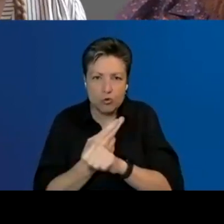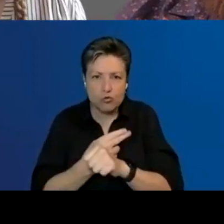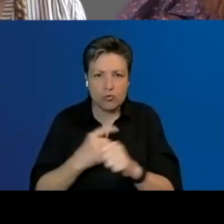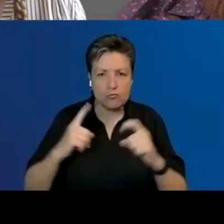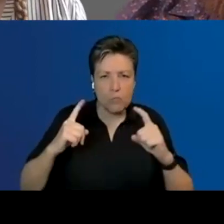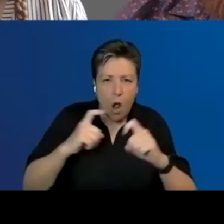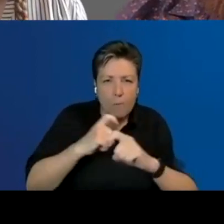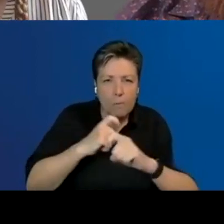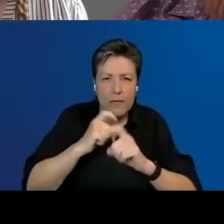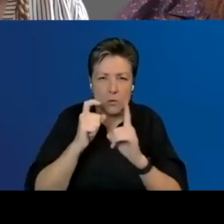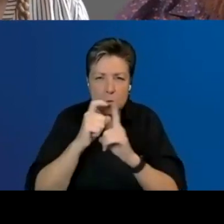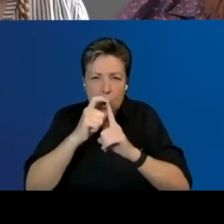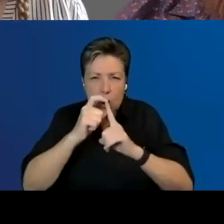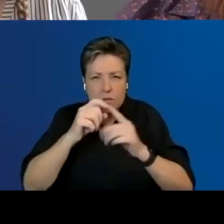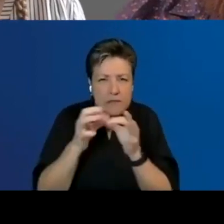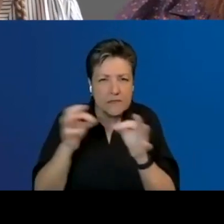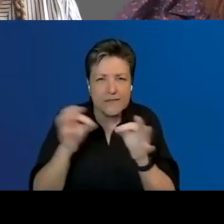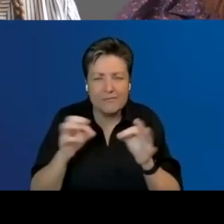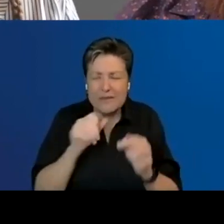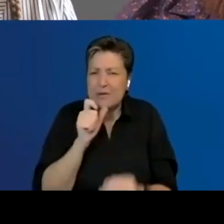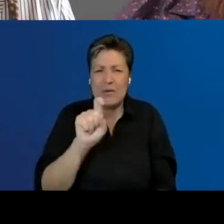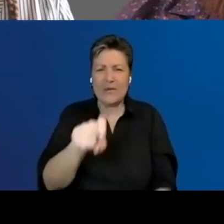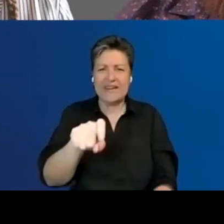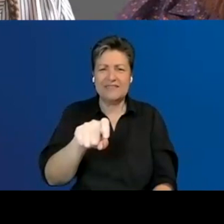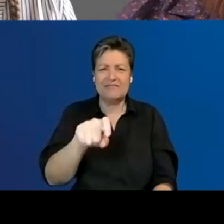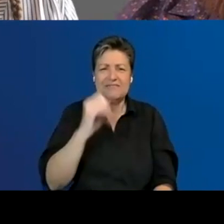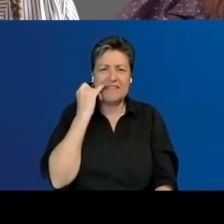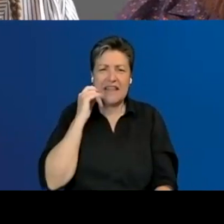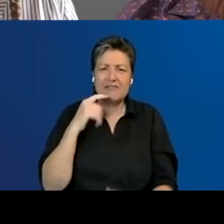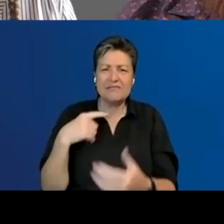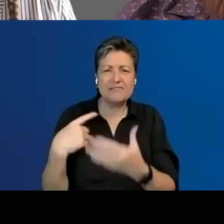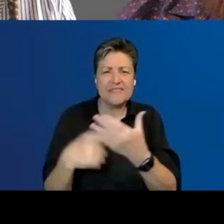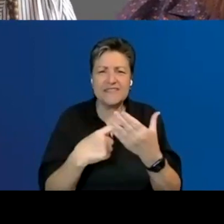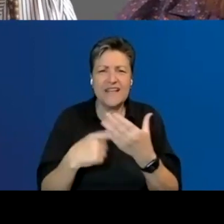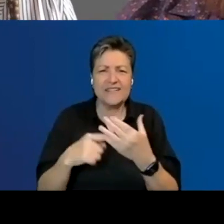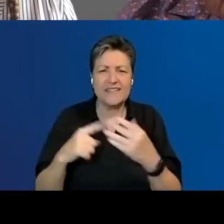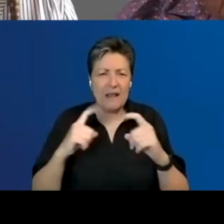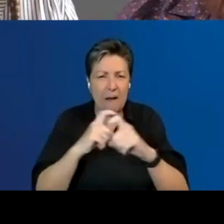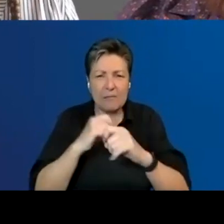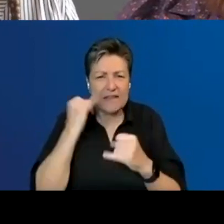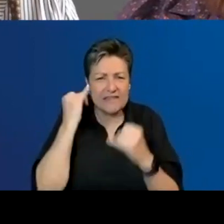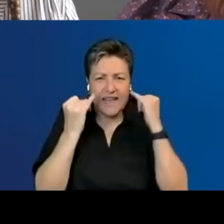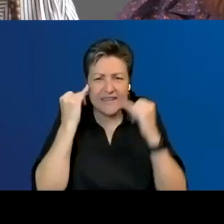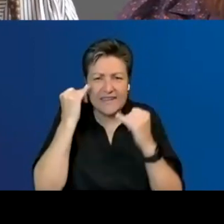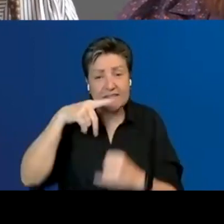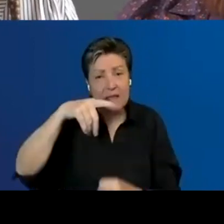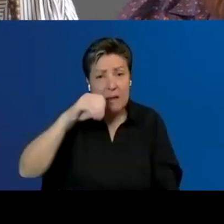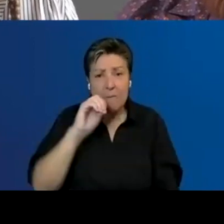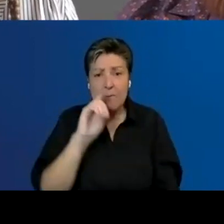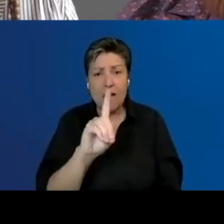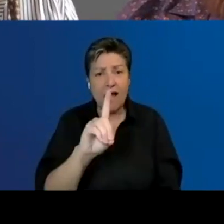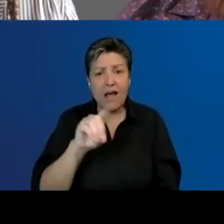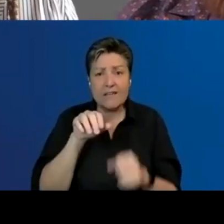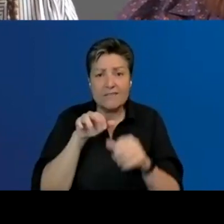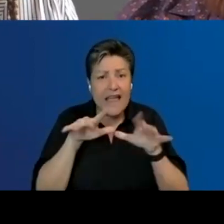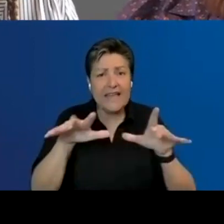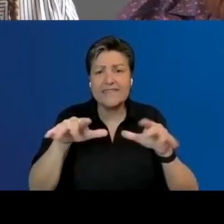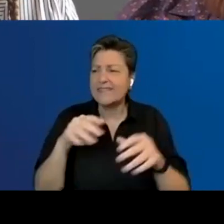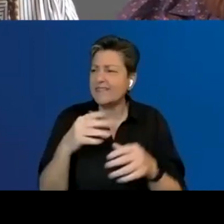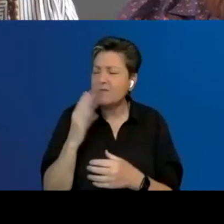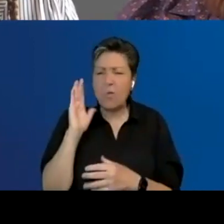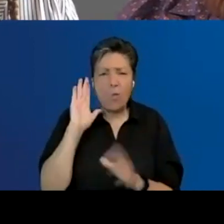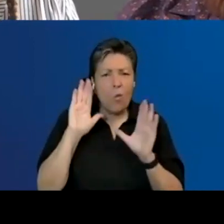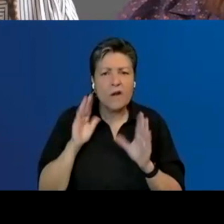but you don't have to, even when you're talking about complex ideas. And podcasting is a great avenue for